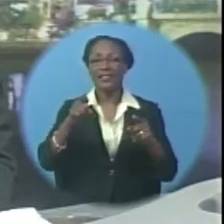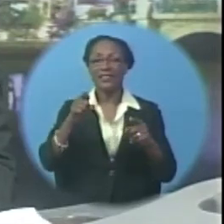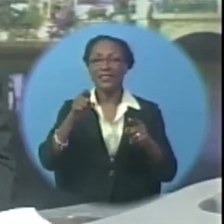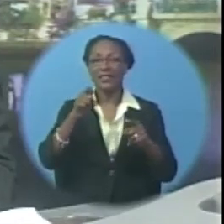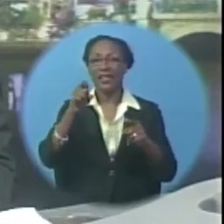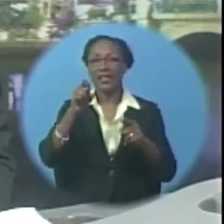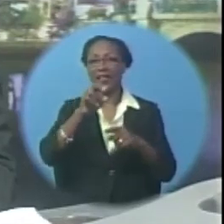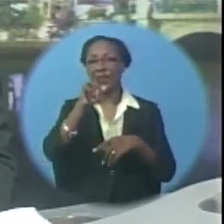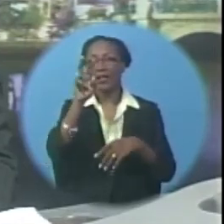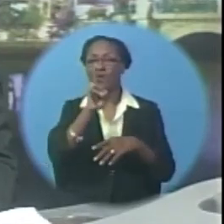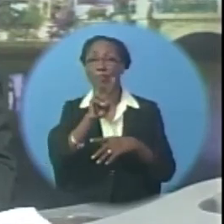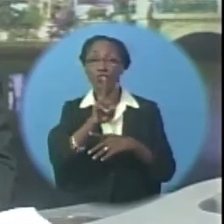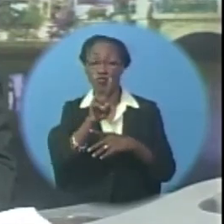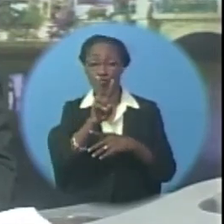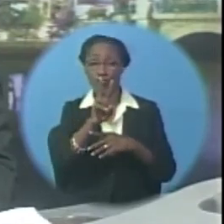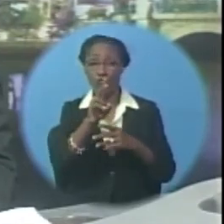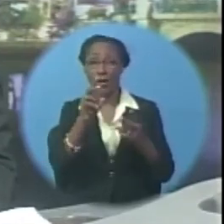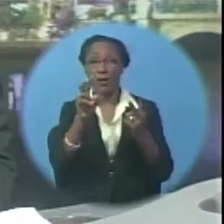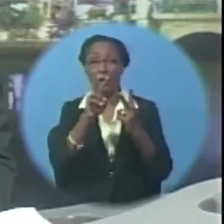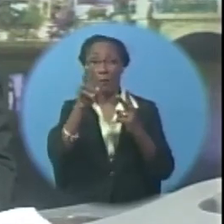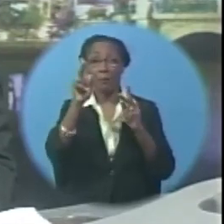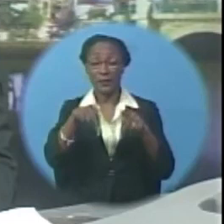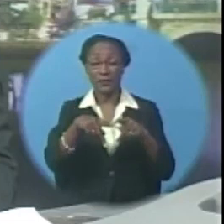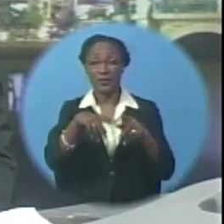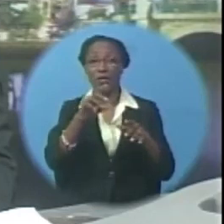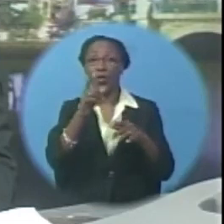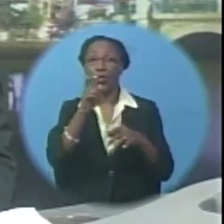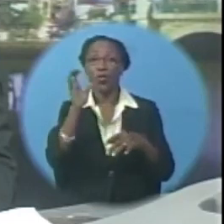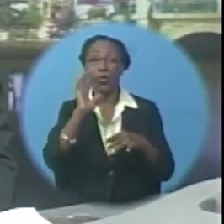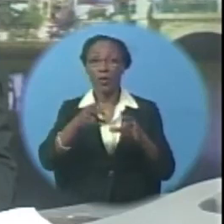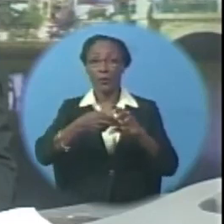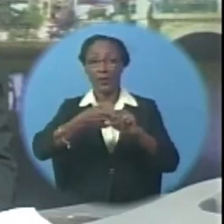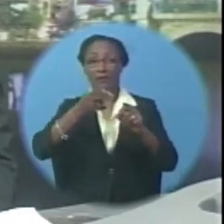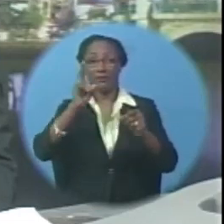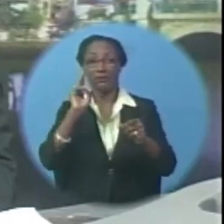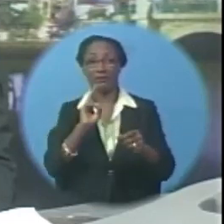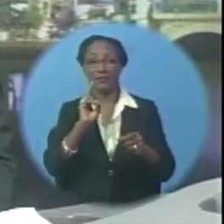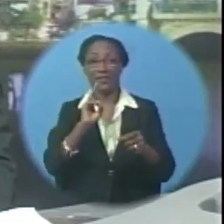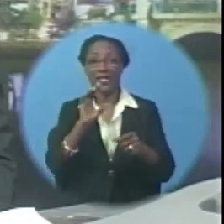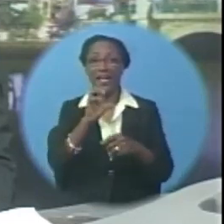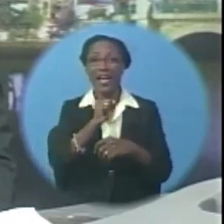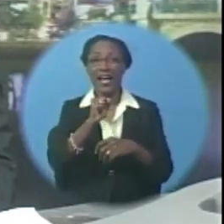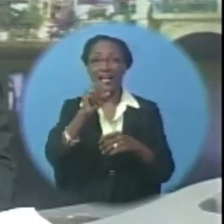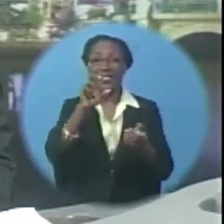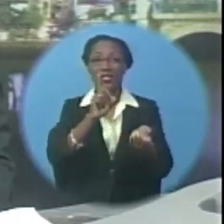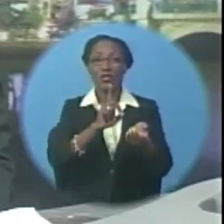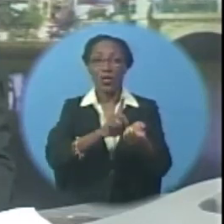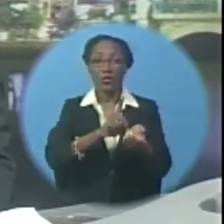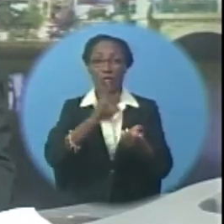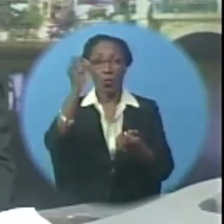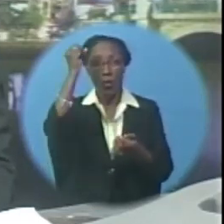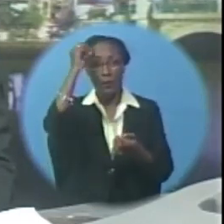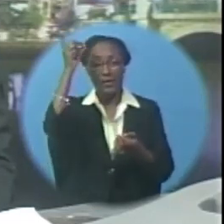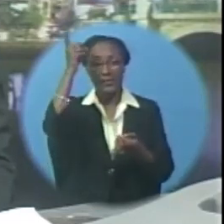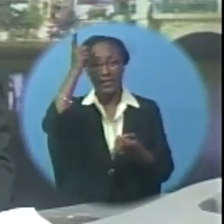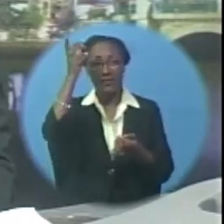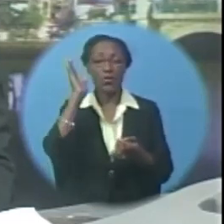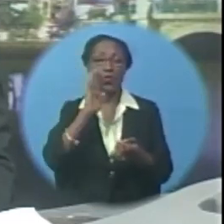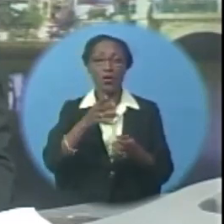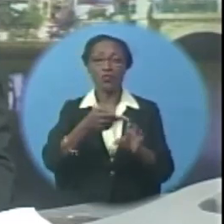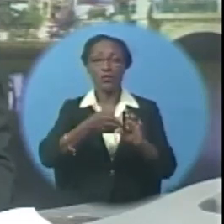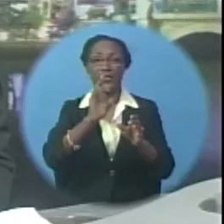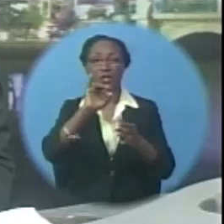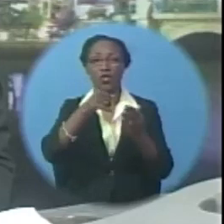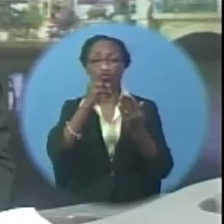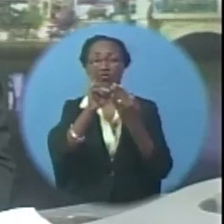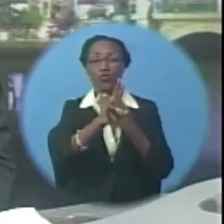this month. Mrs. Simpson Miller and MP for South St. Andrew, Dr. Omar Davies, will officially resign on